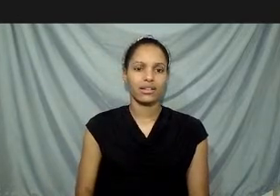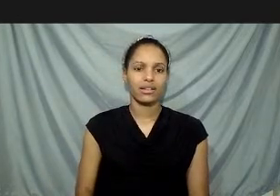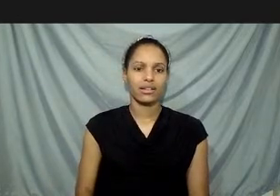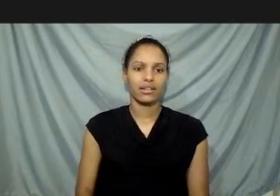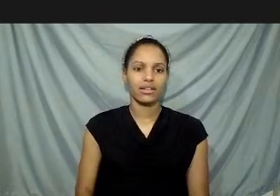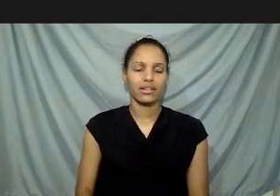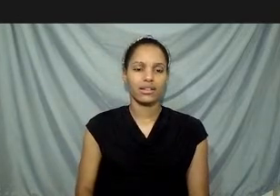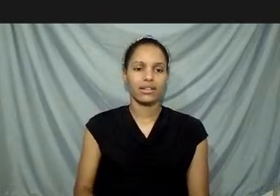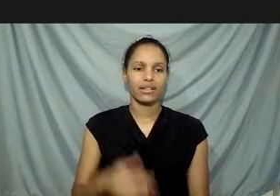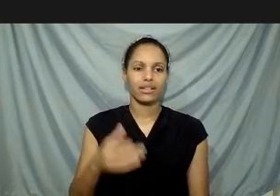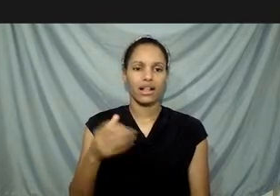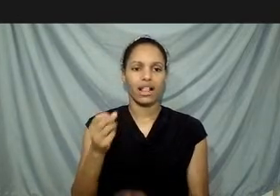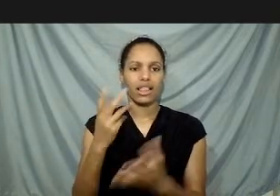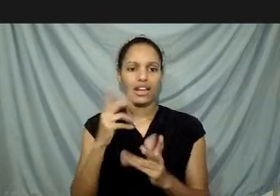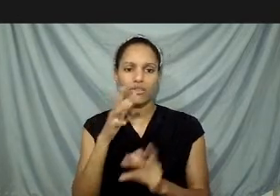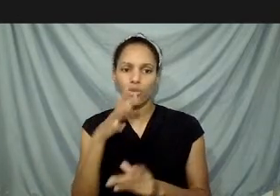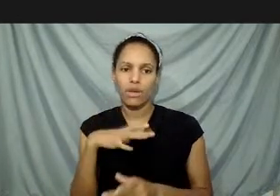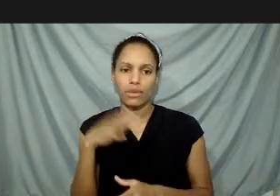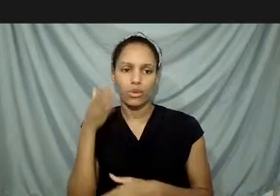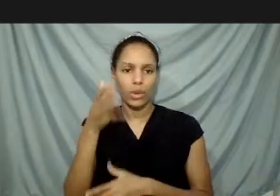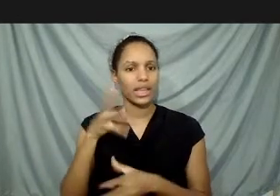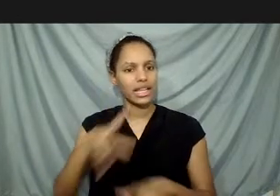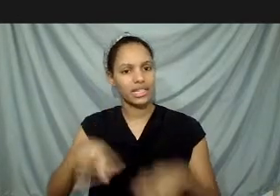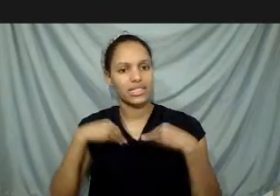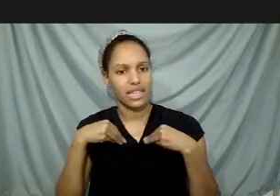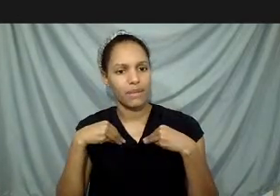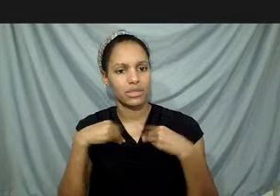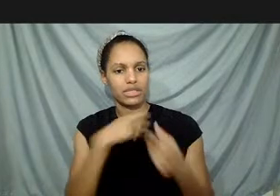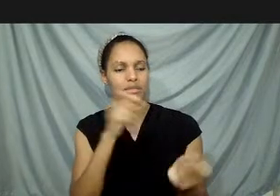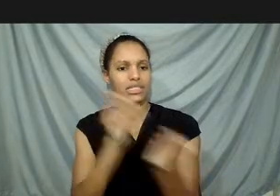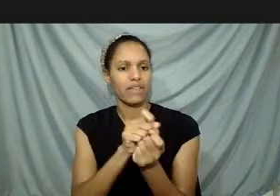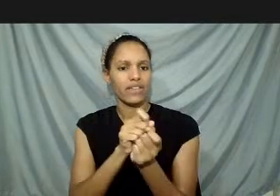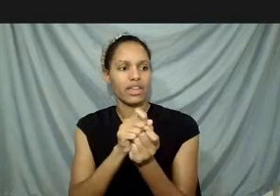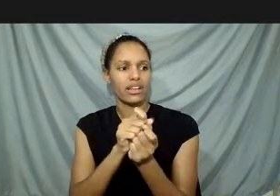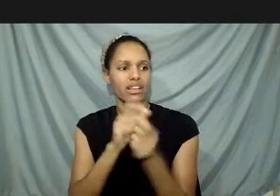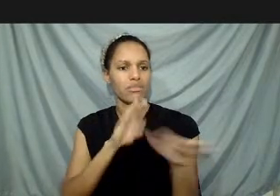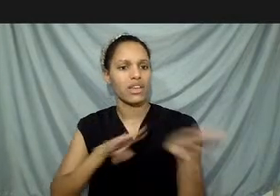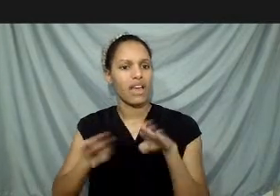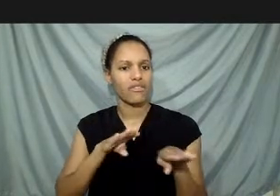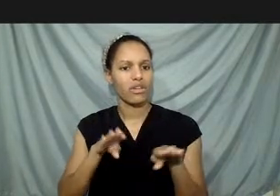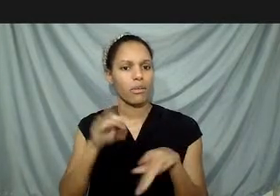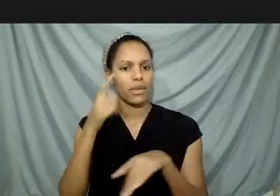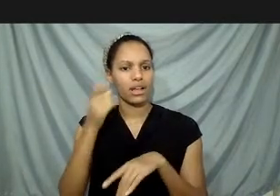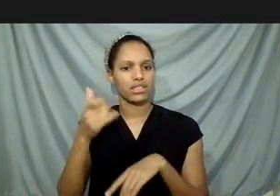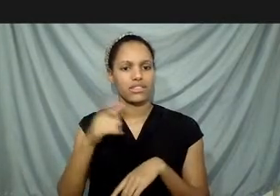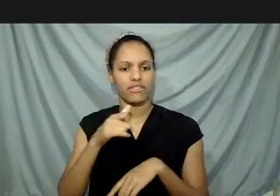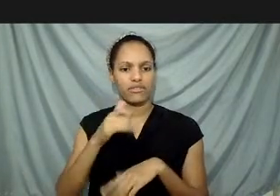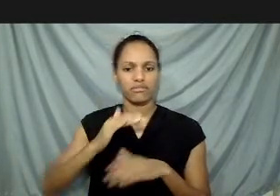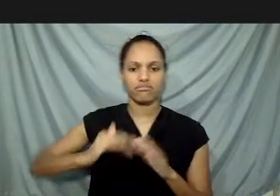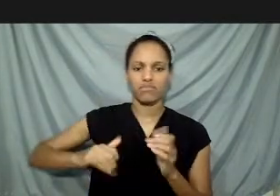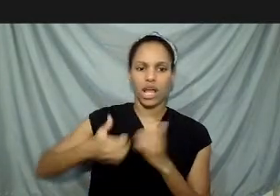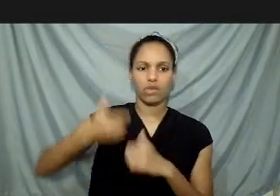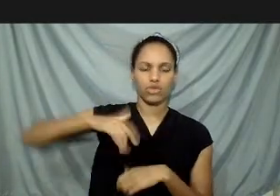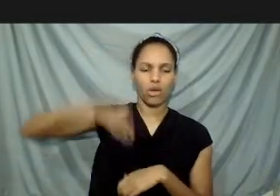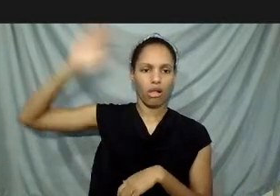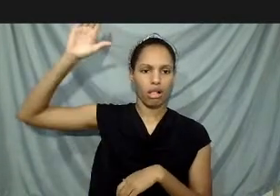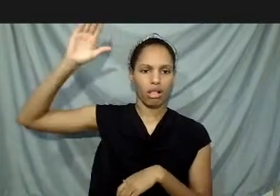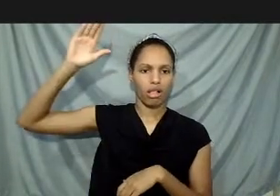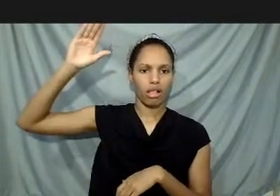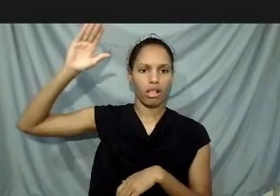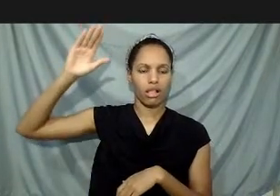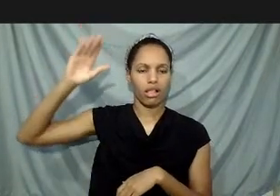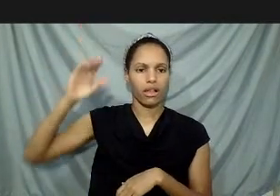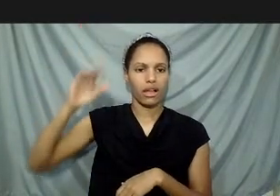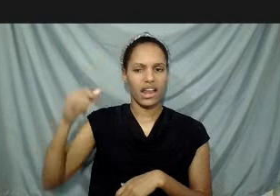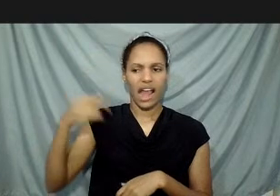certain behavior or certain response from me just because of my stature, you know? And I expected women